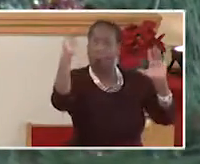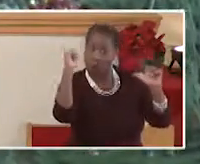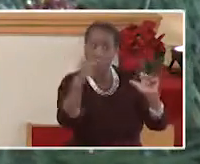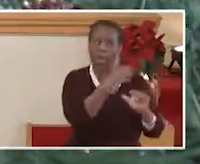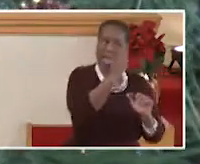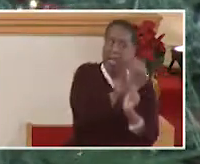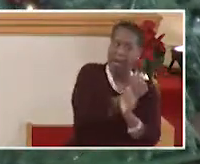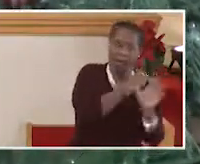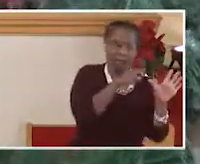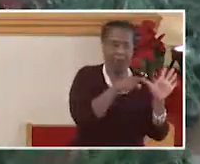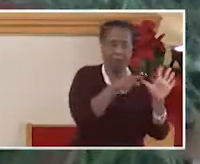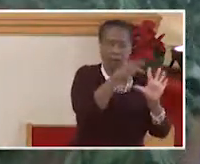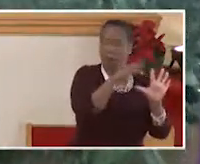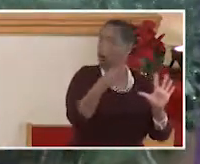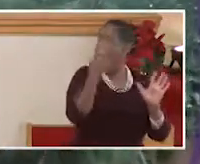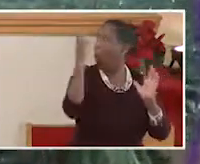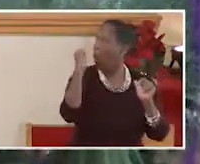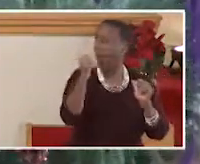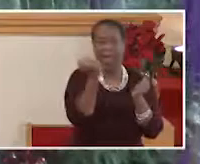today.